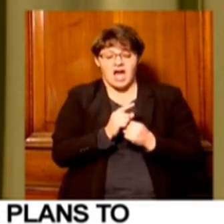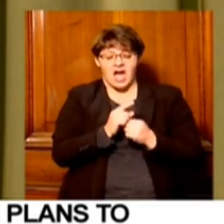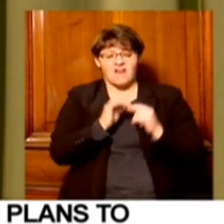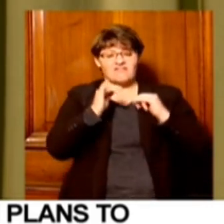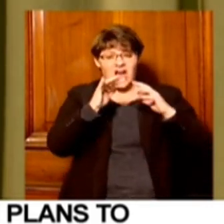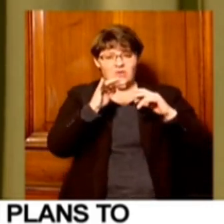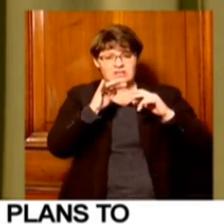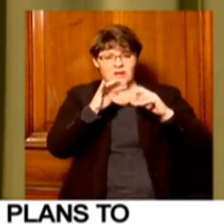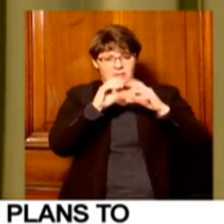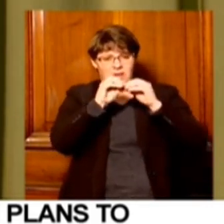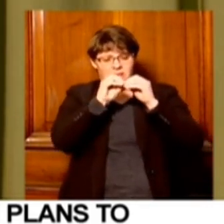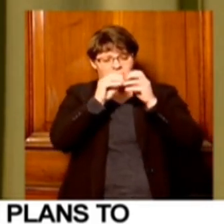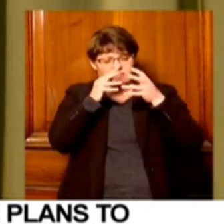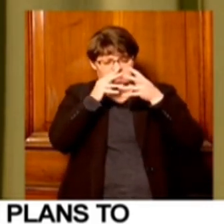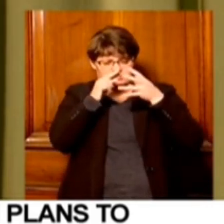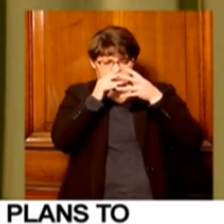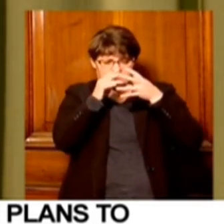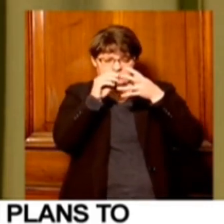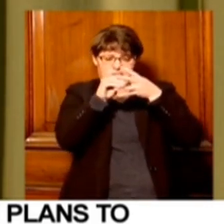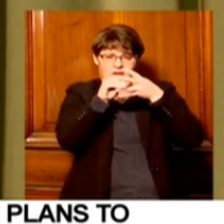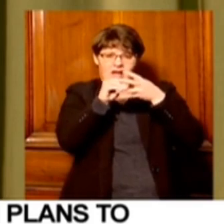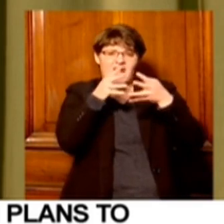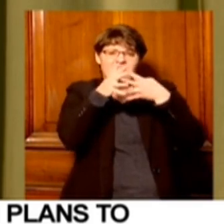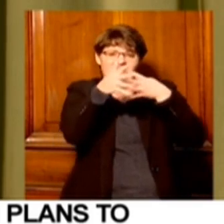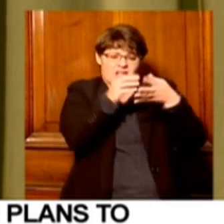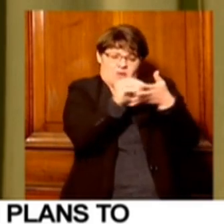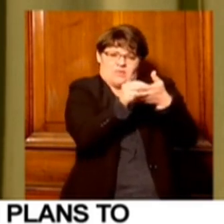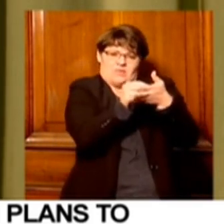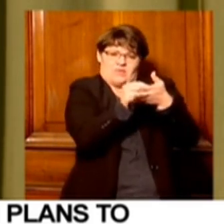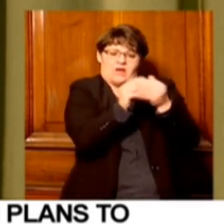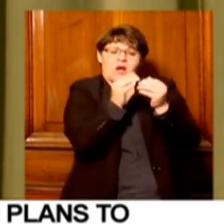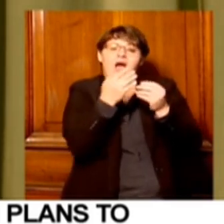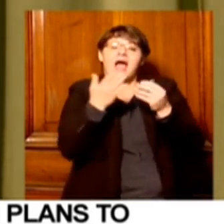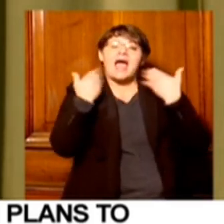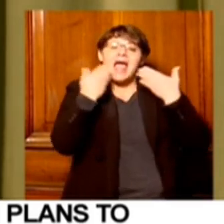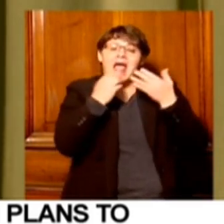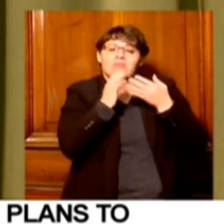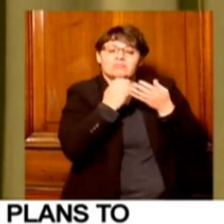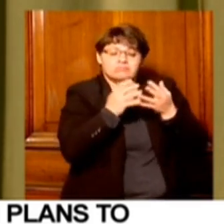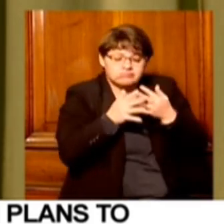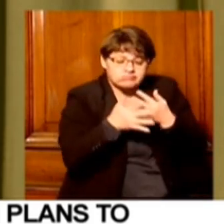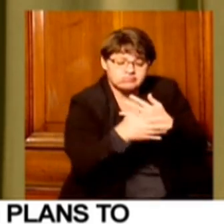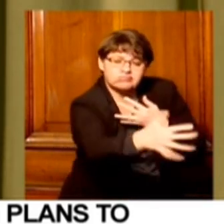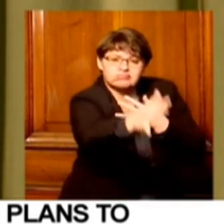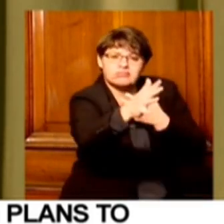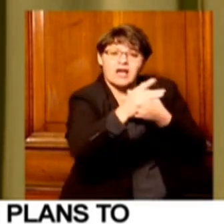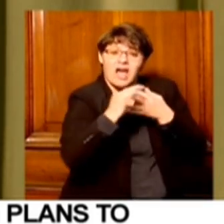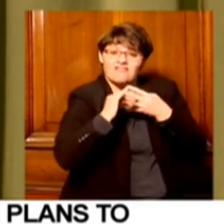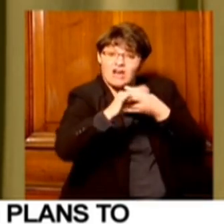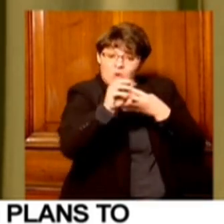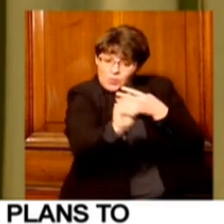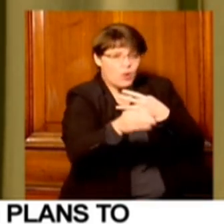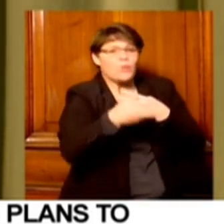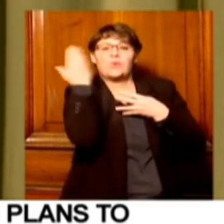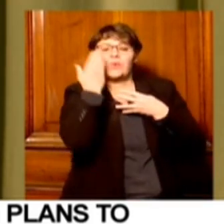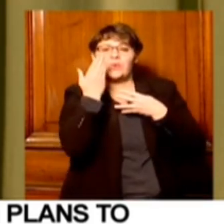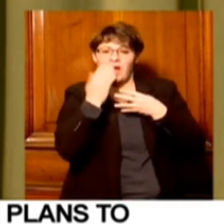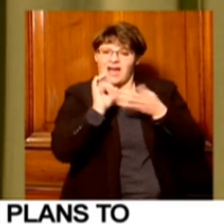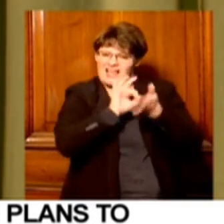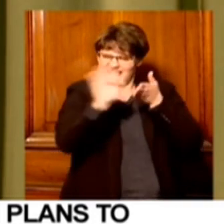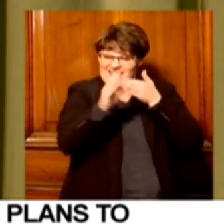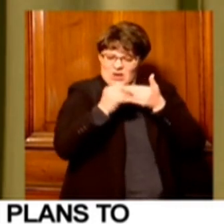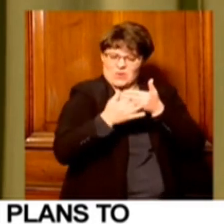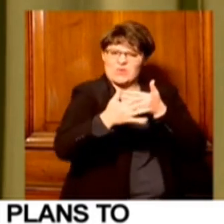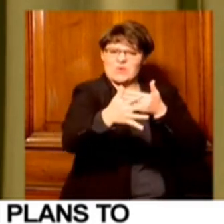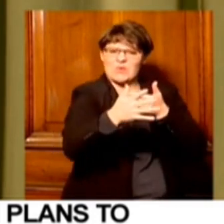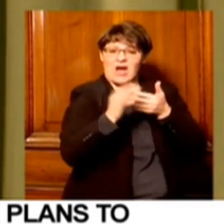in the tiny microfiber in the filter and the carbon fibers that are there. We looked also